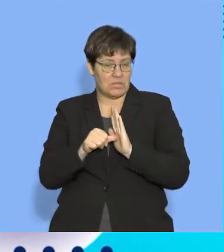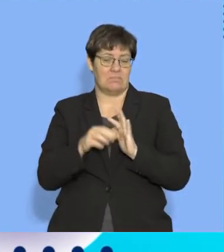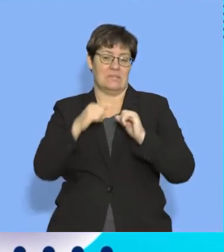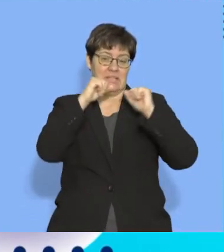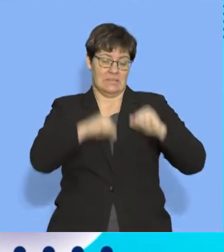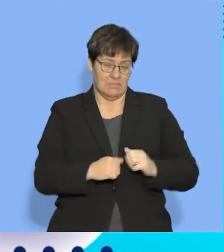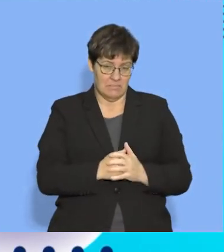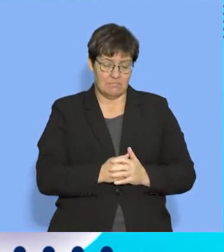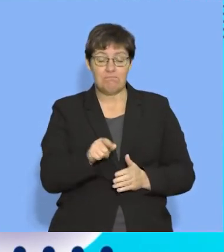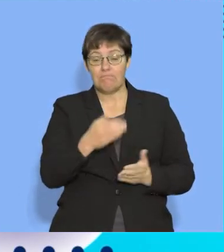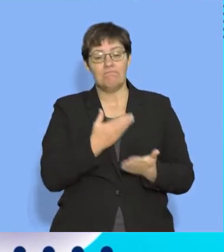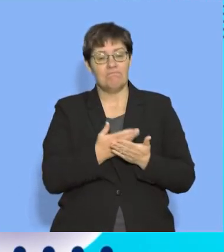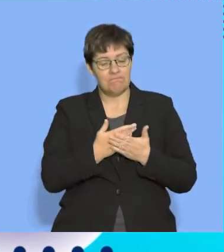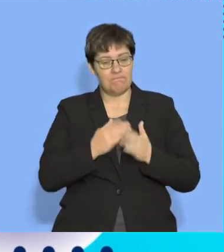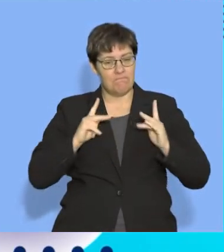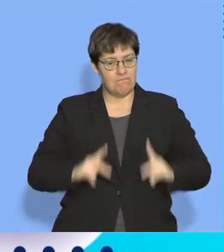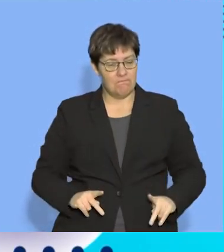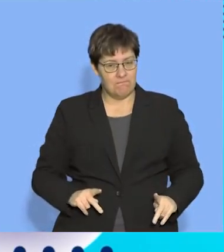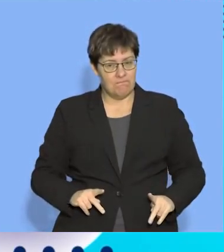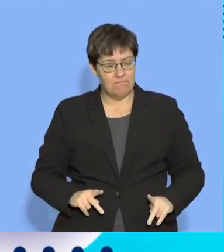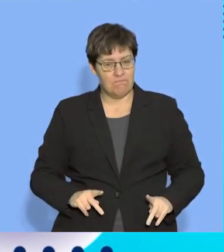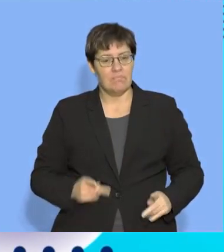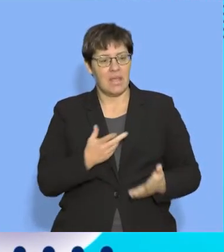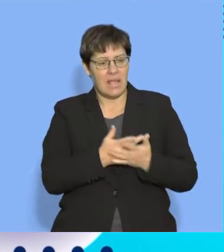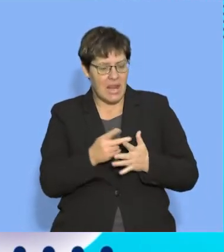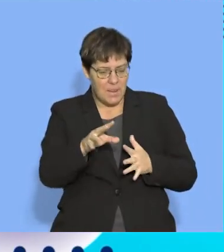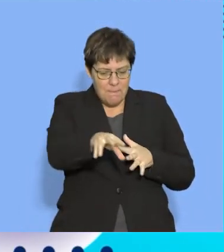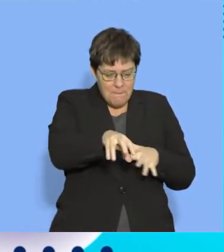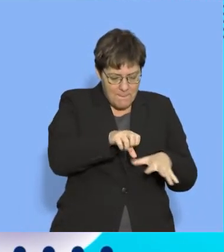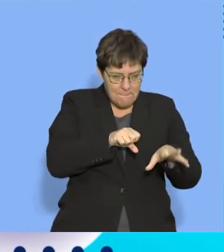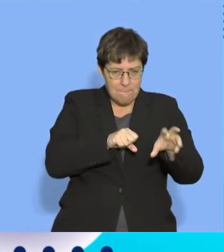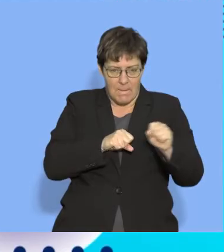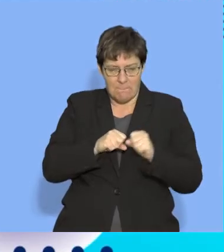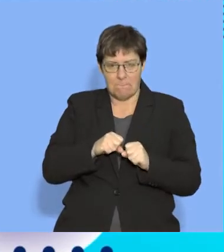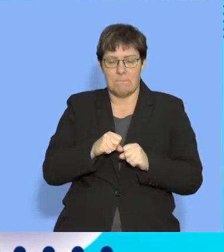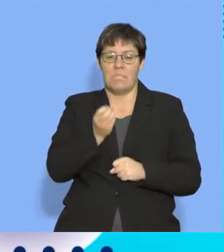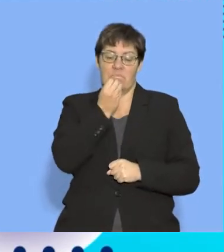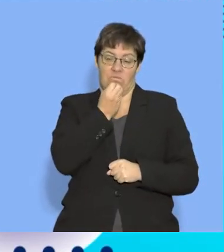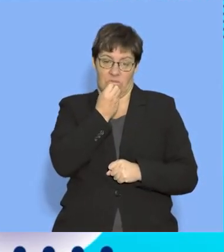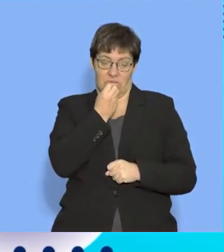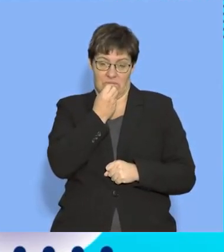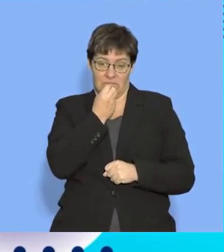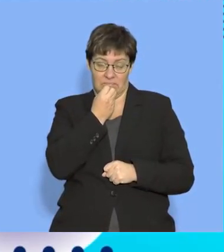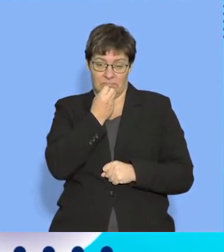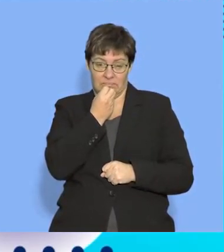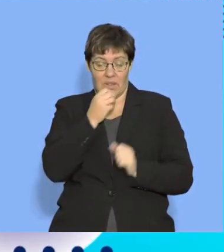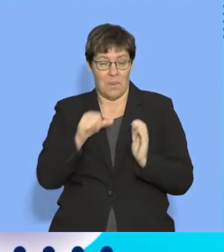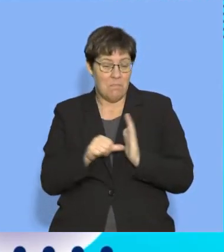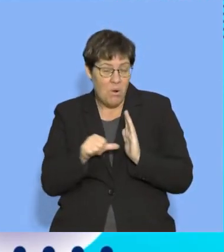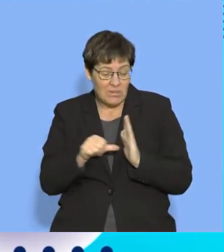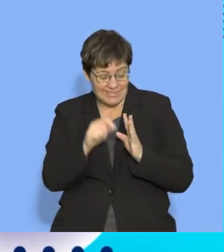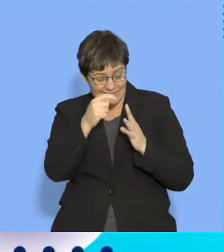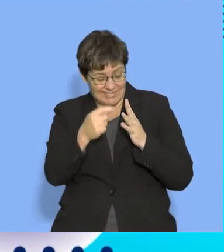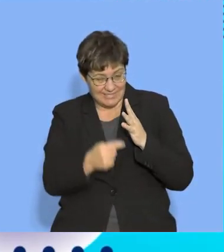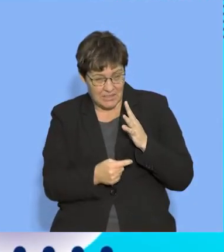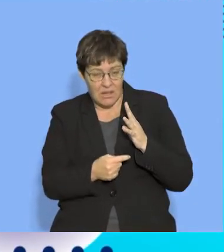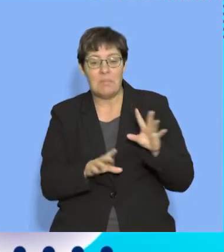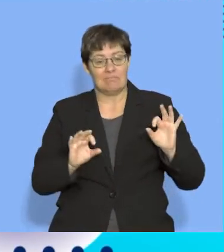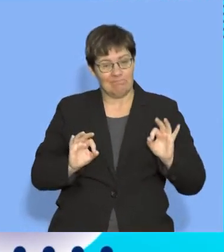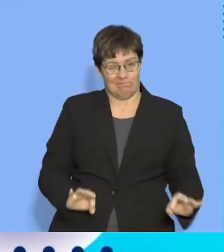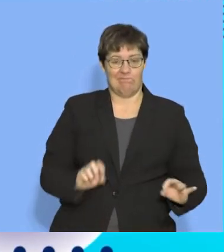system, enabling the body to be able to extract maximum amounts of nutrients. And hence, we need to look at the efficiency of the